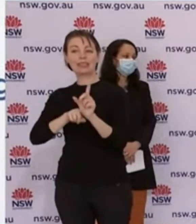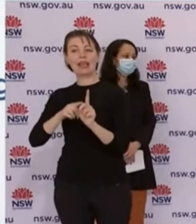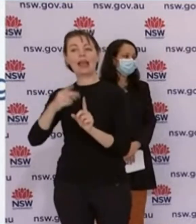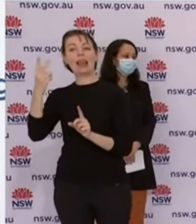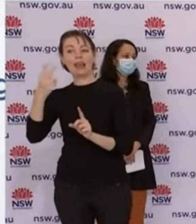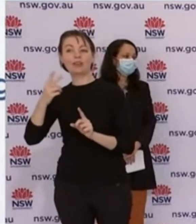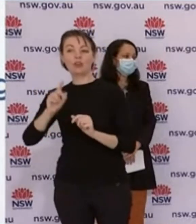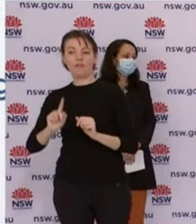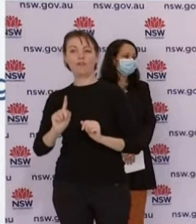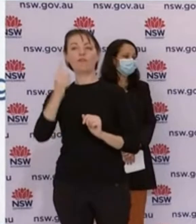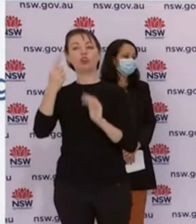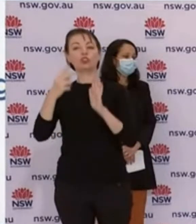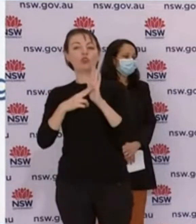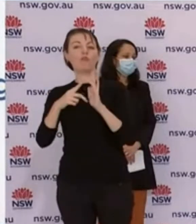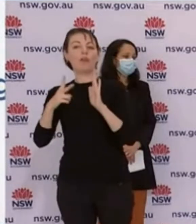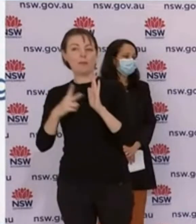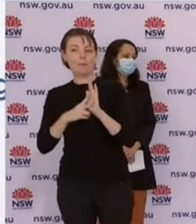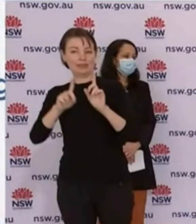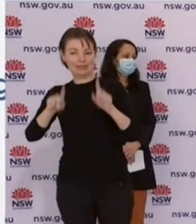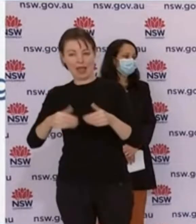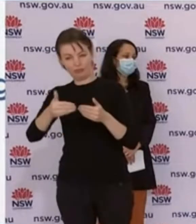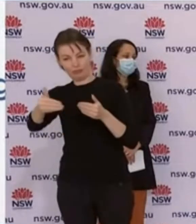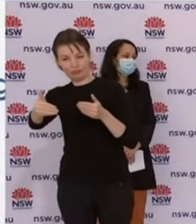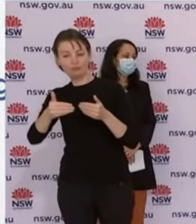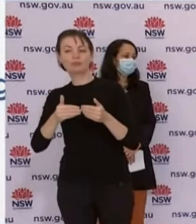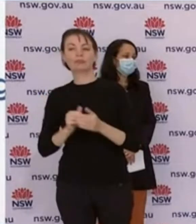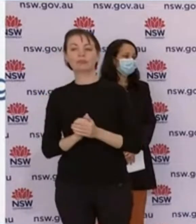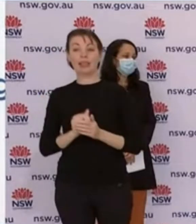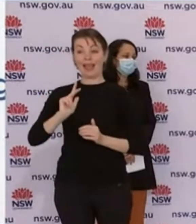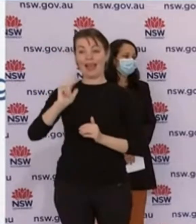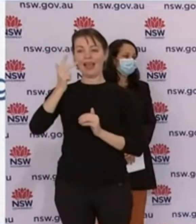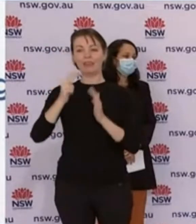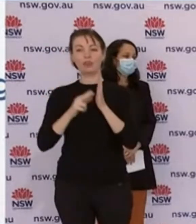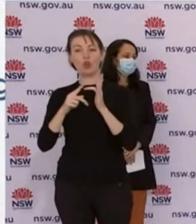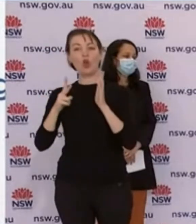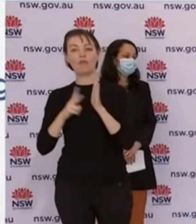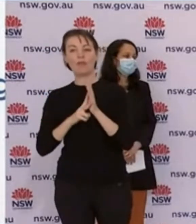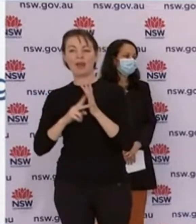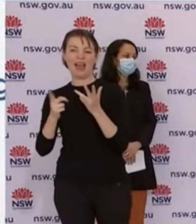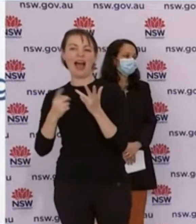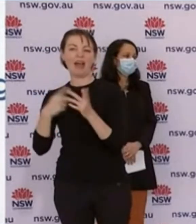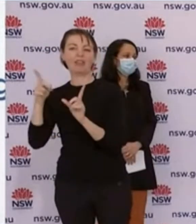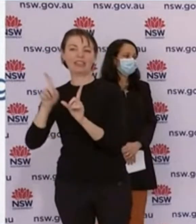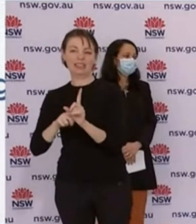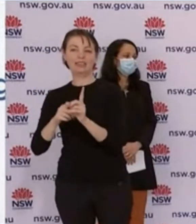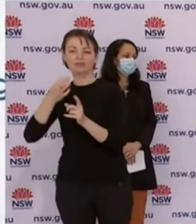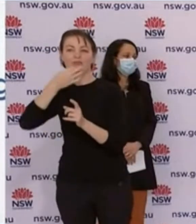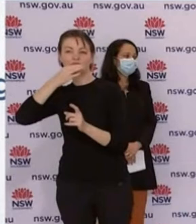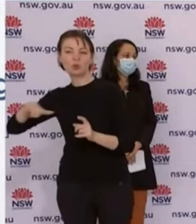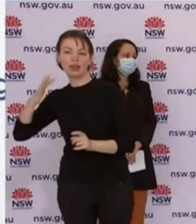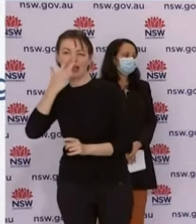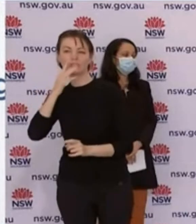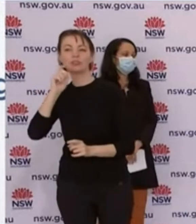those who are transitioning to high school and to their HSC work. And from 8th of November, all remaining year groups will be back in the